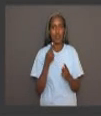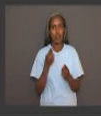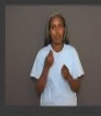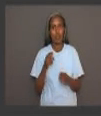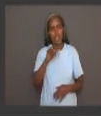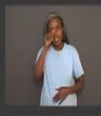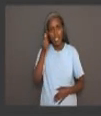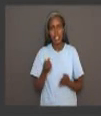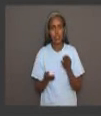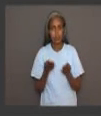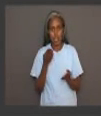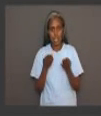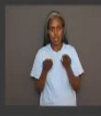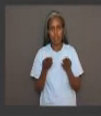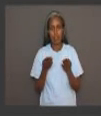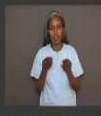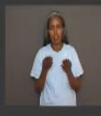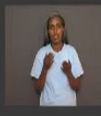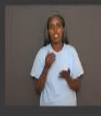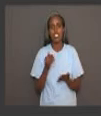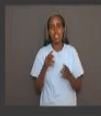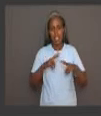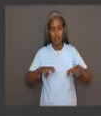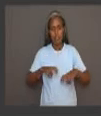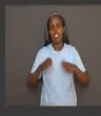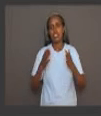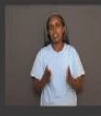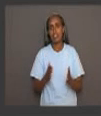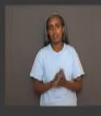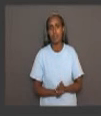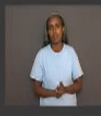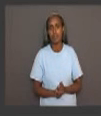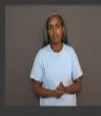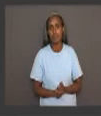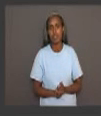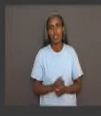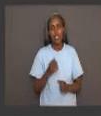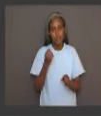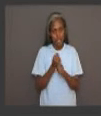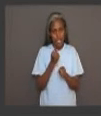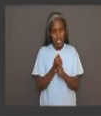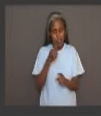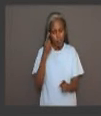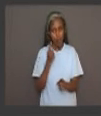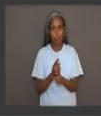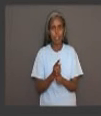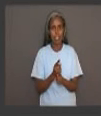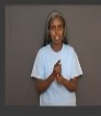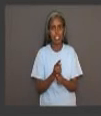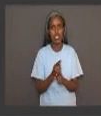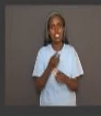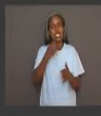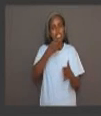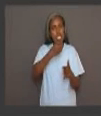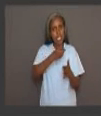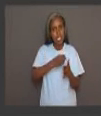any bias of the investigator. If done properly, the